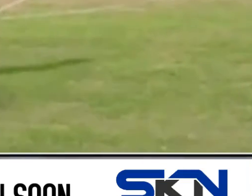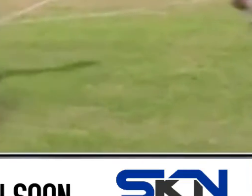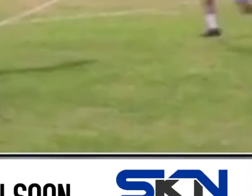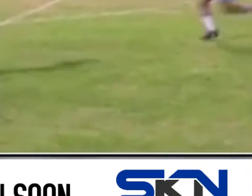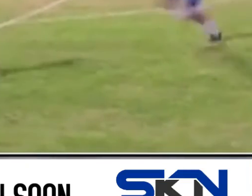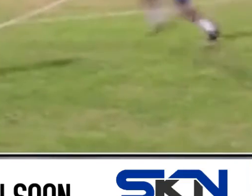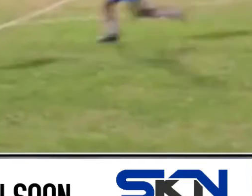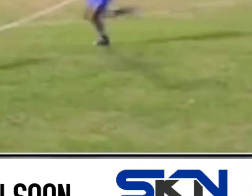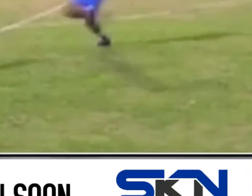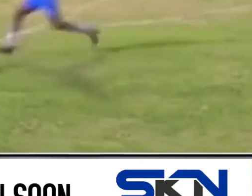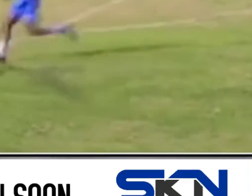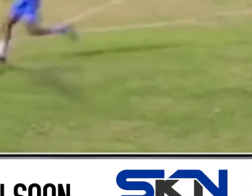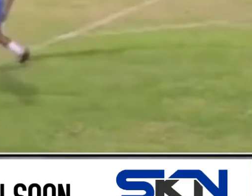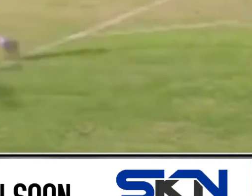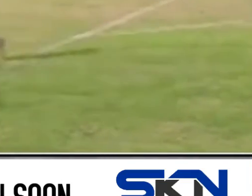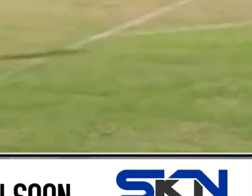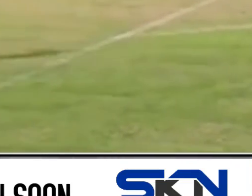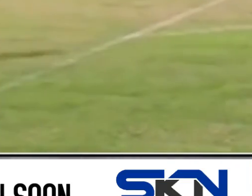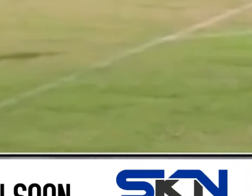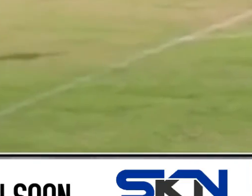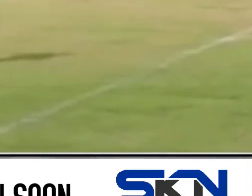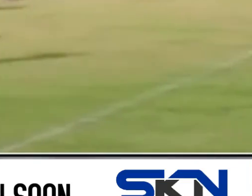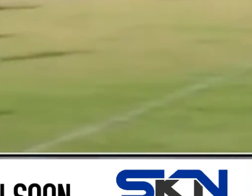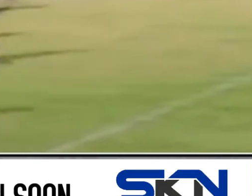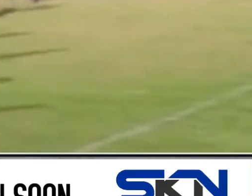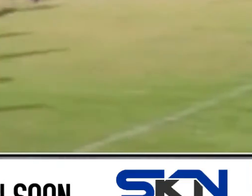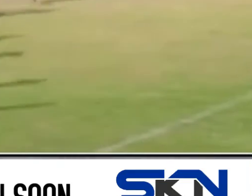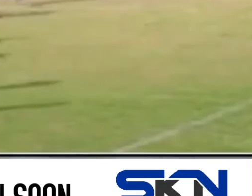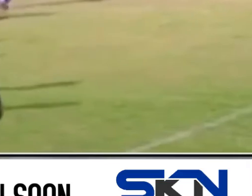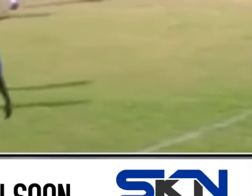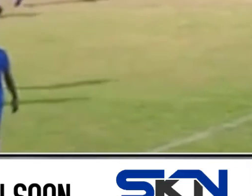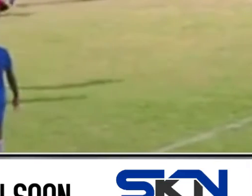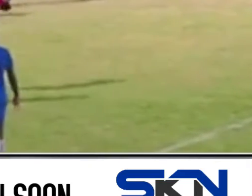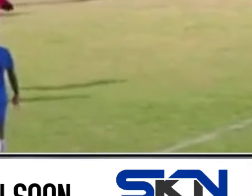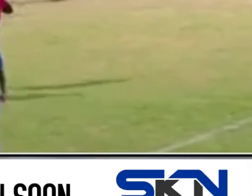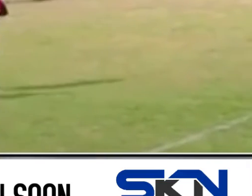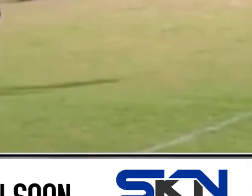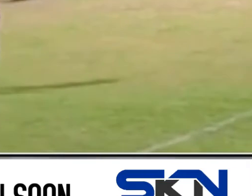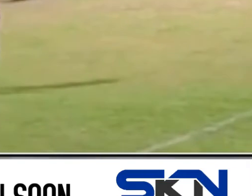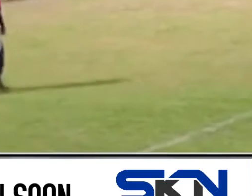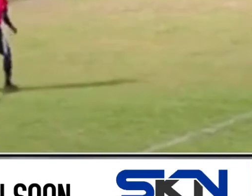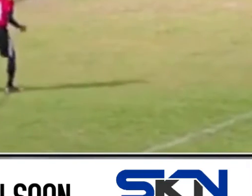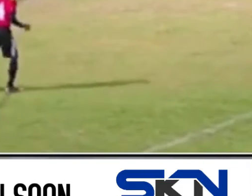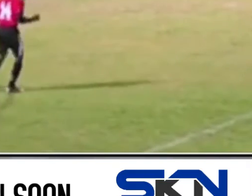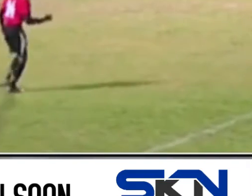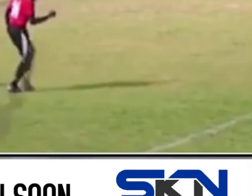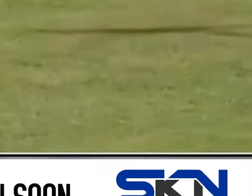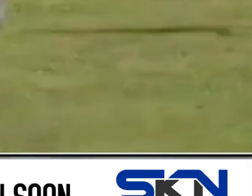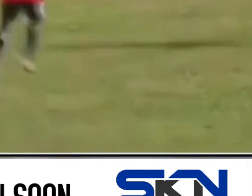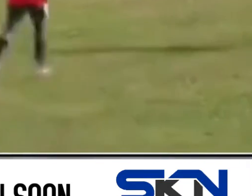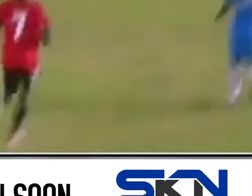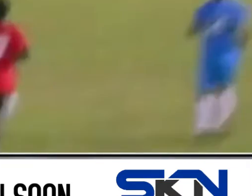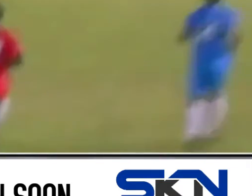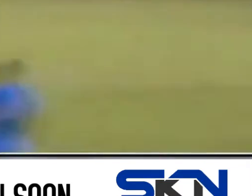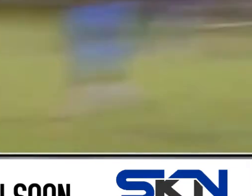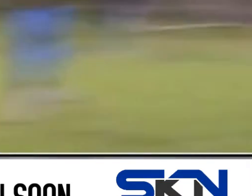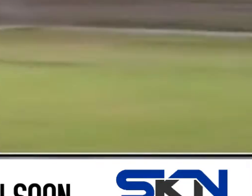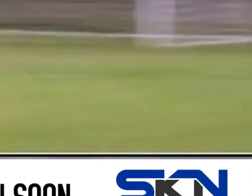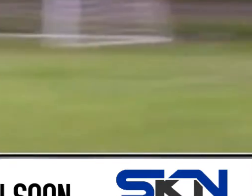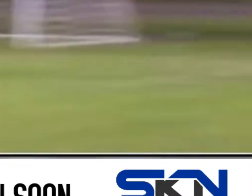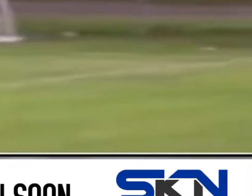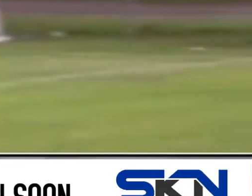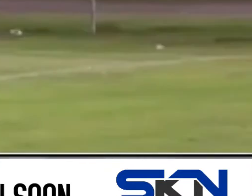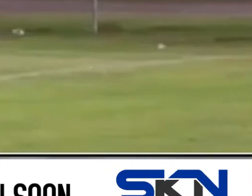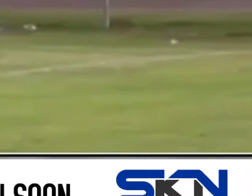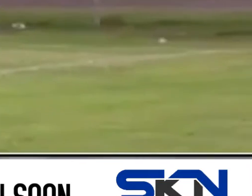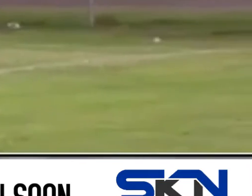youth players are satisfactory, that for the senior men's players for domestic football is still not at the required level. Mr. Samuel said a